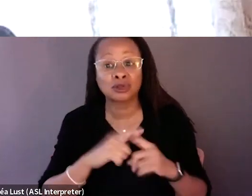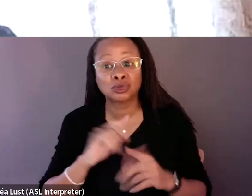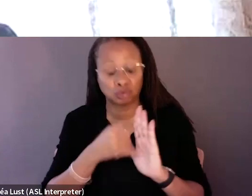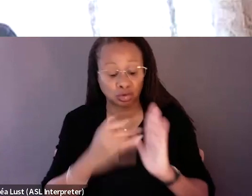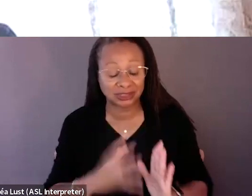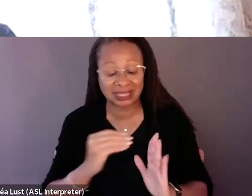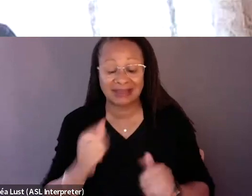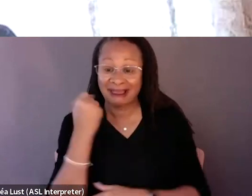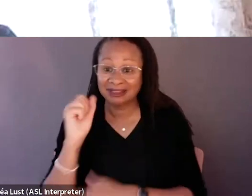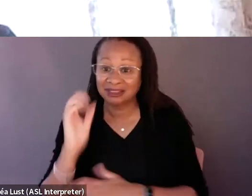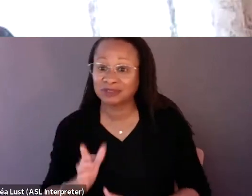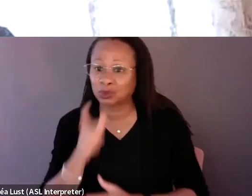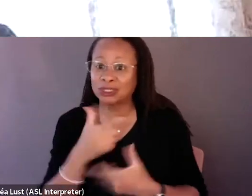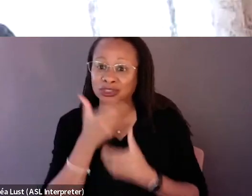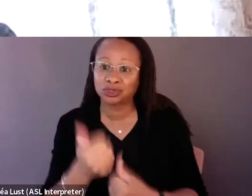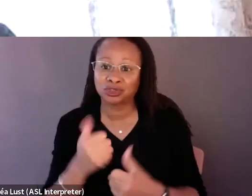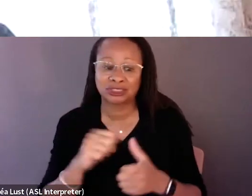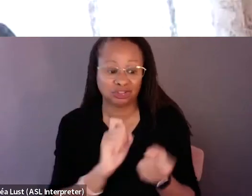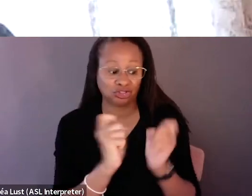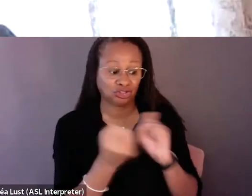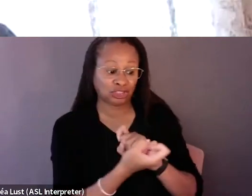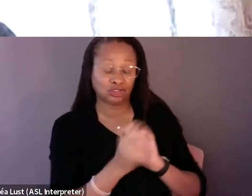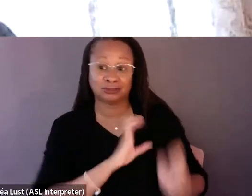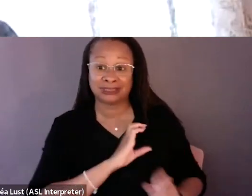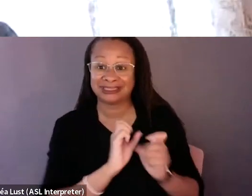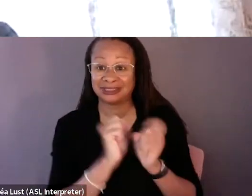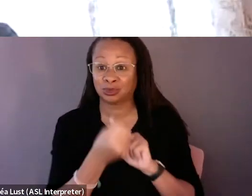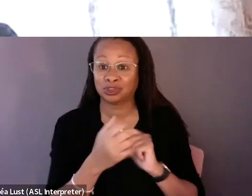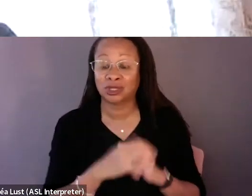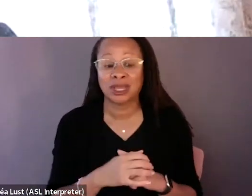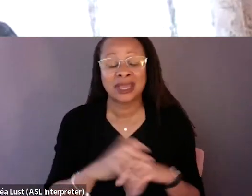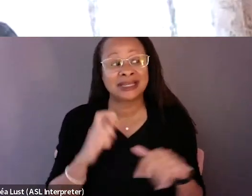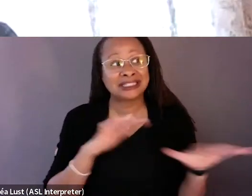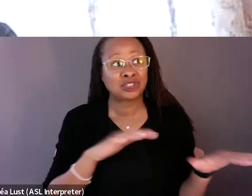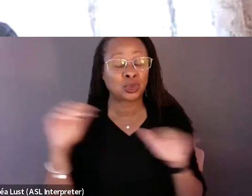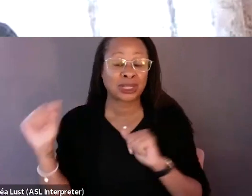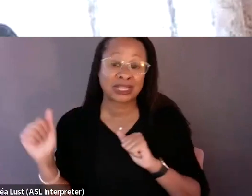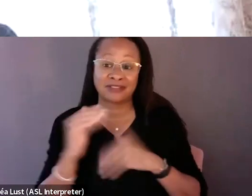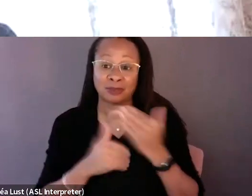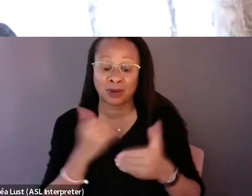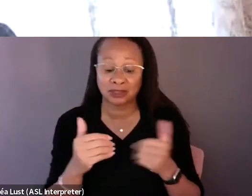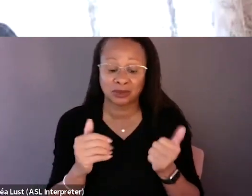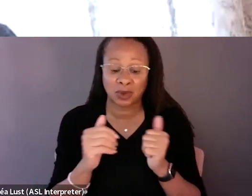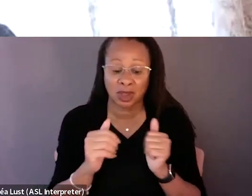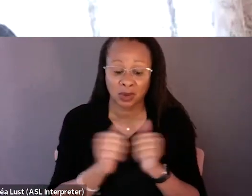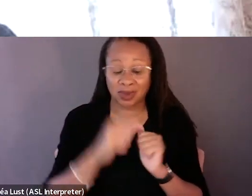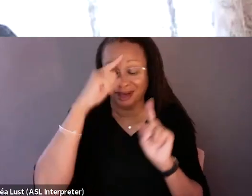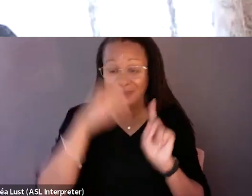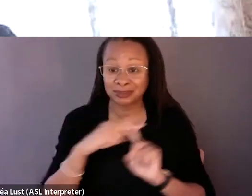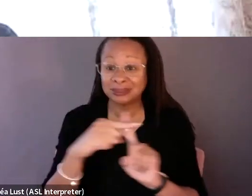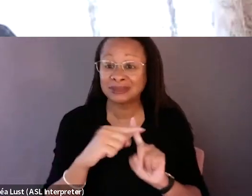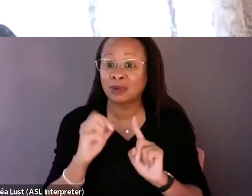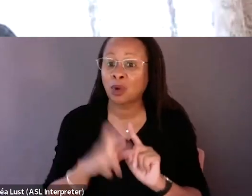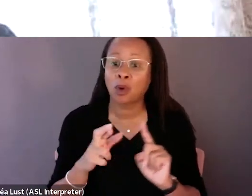and activists who are interested in reform. Did you come away from this process with any optimism that greater awareness and greater efforts